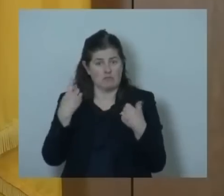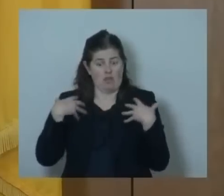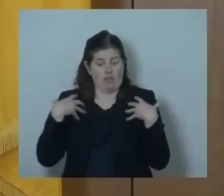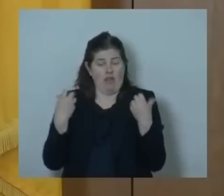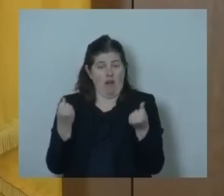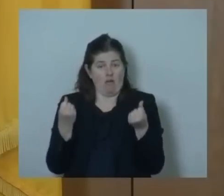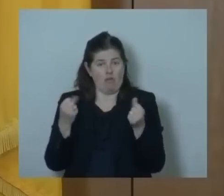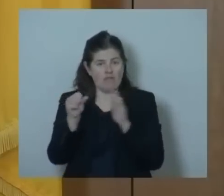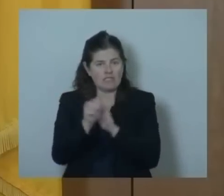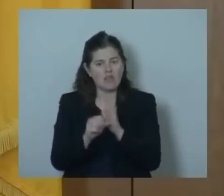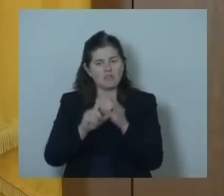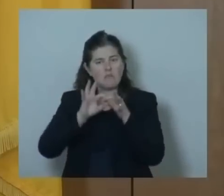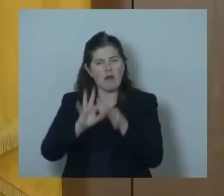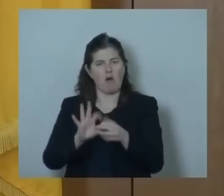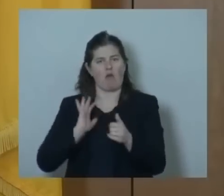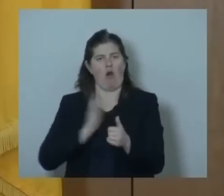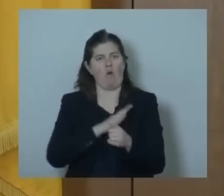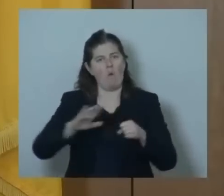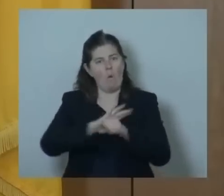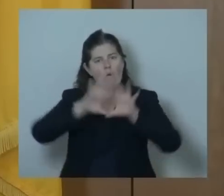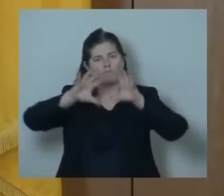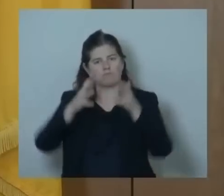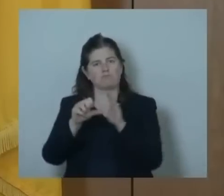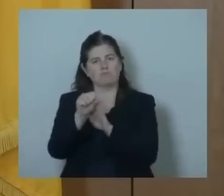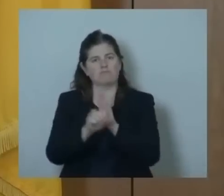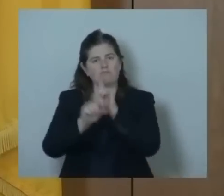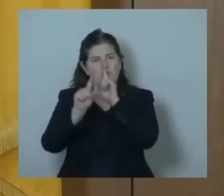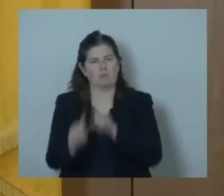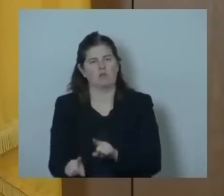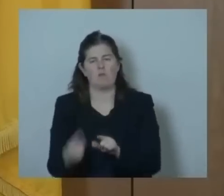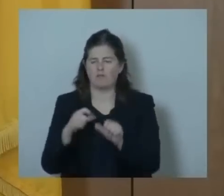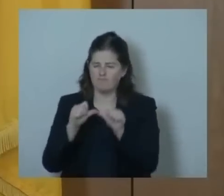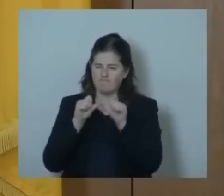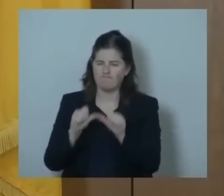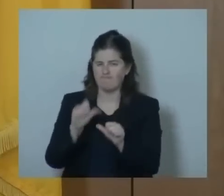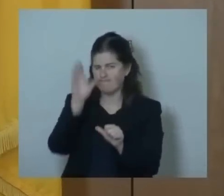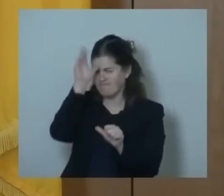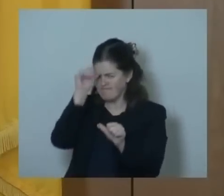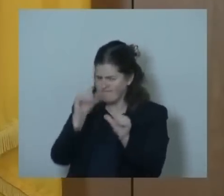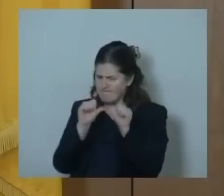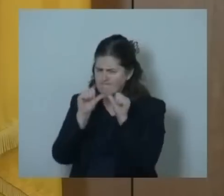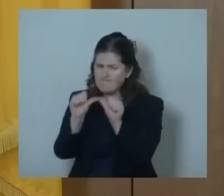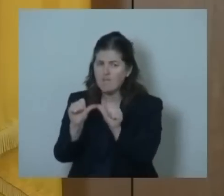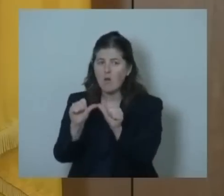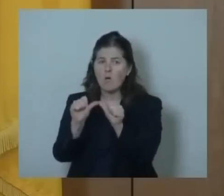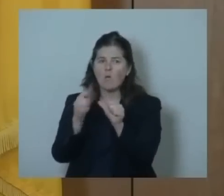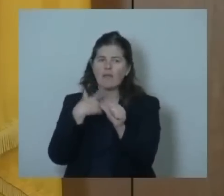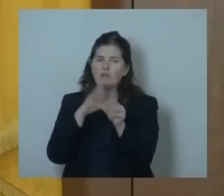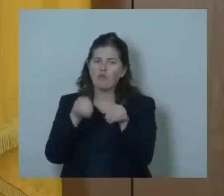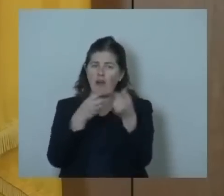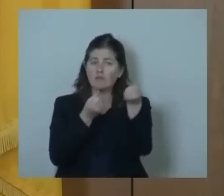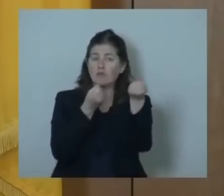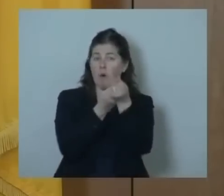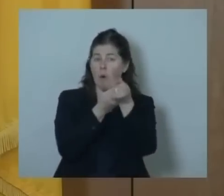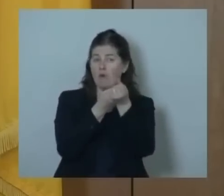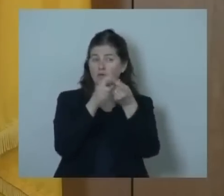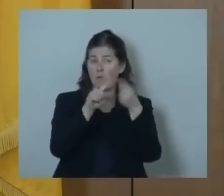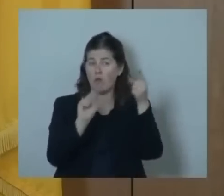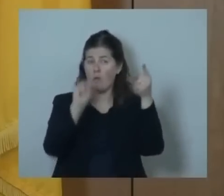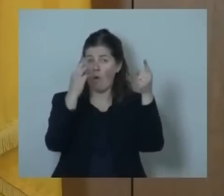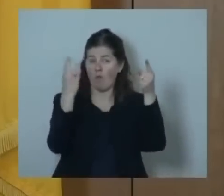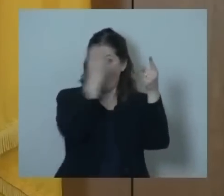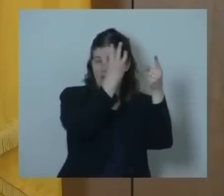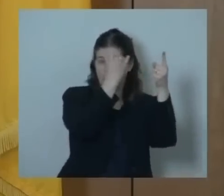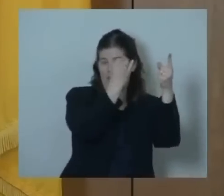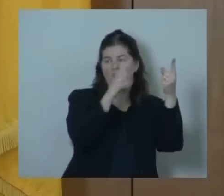state response. We need to keep doing that so that we can support the Northwest region today. There will be